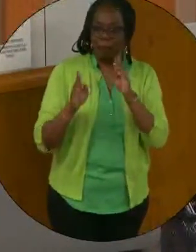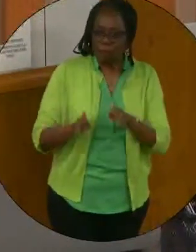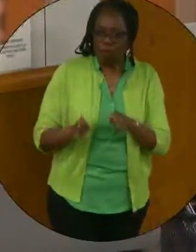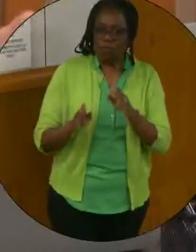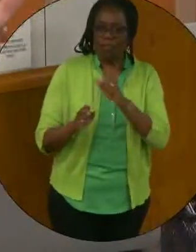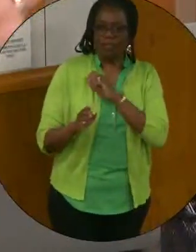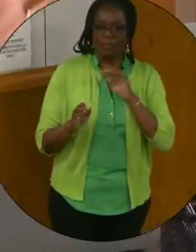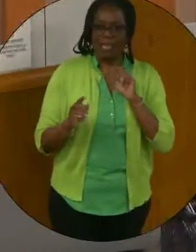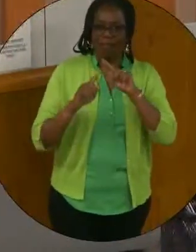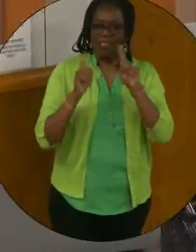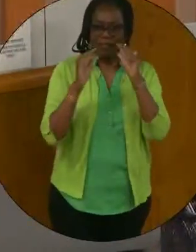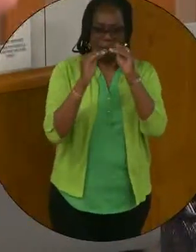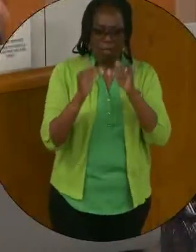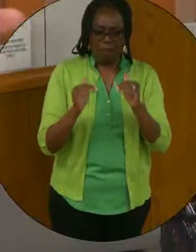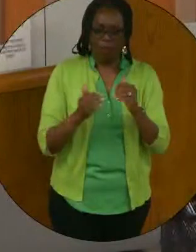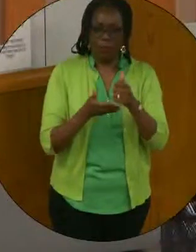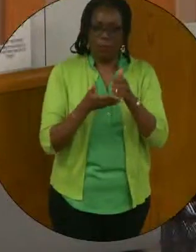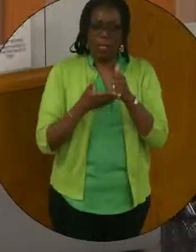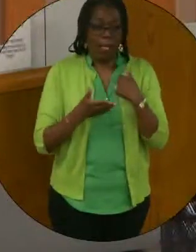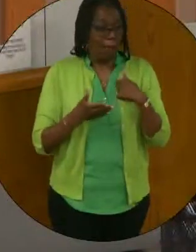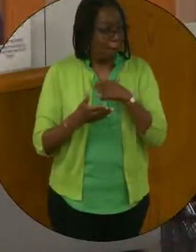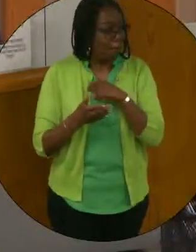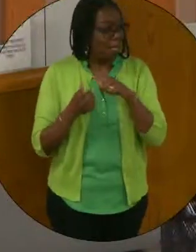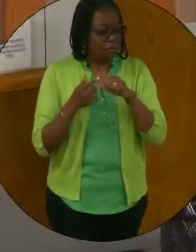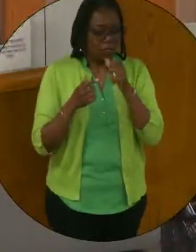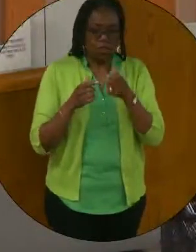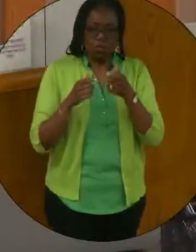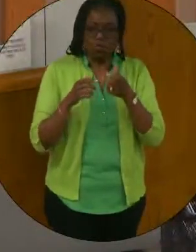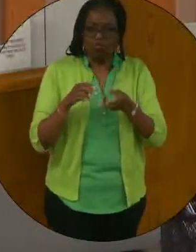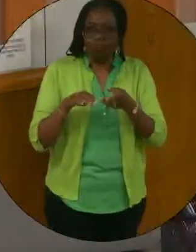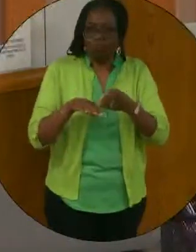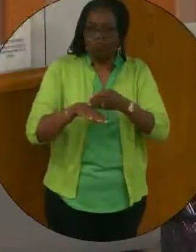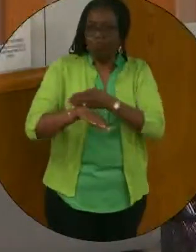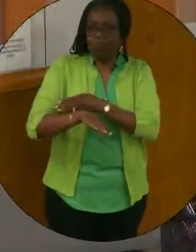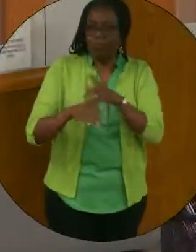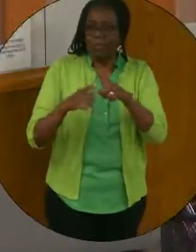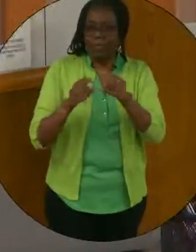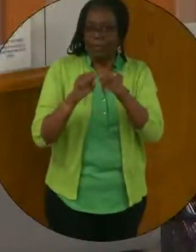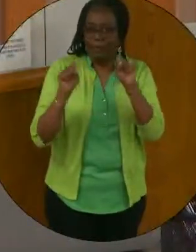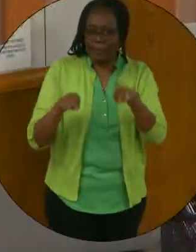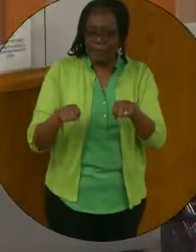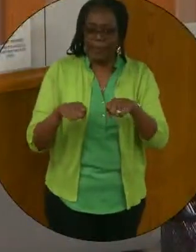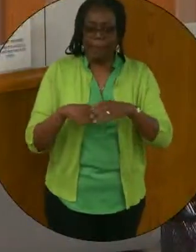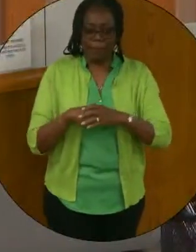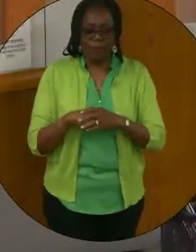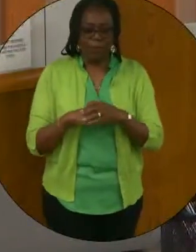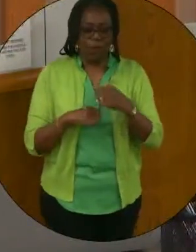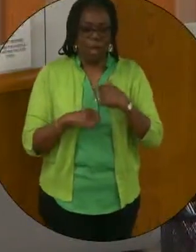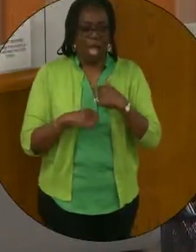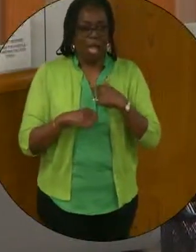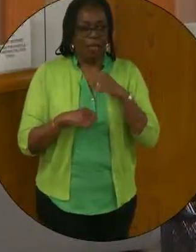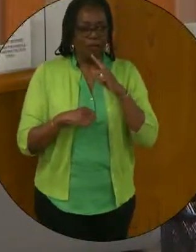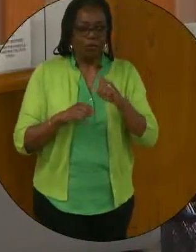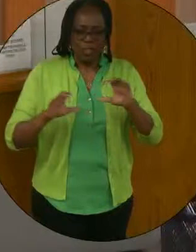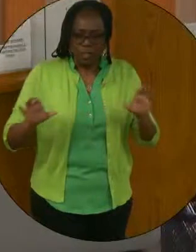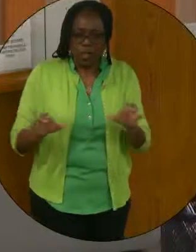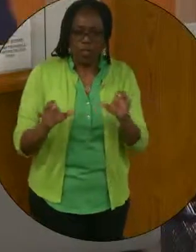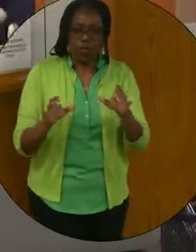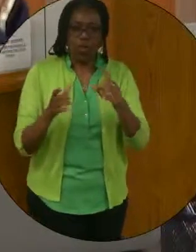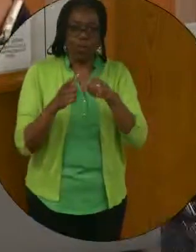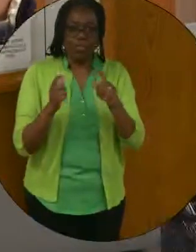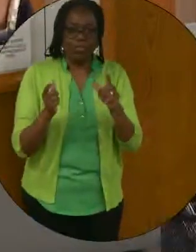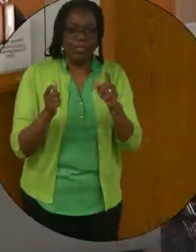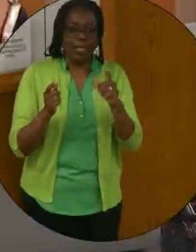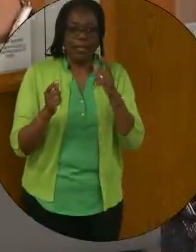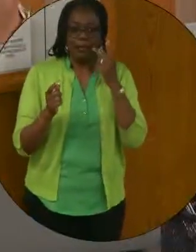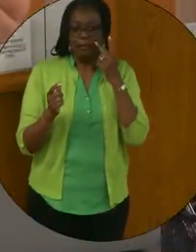all levels to help us build this system up. And so again, just simply encouraged and look forward to what this presentation will look